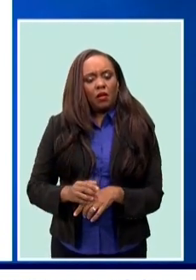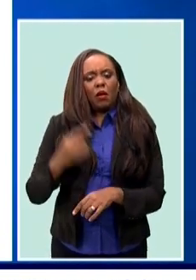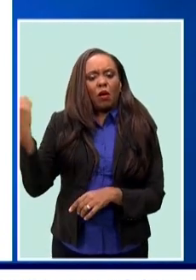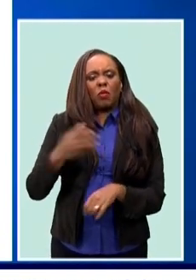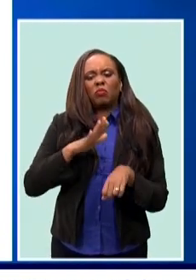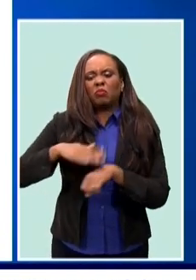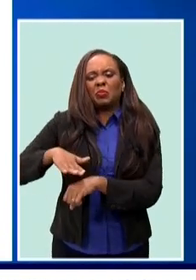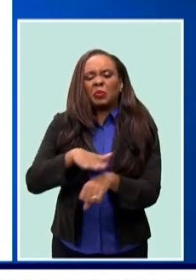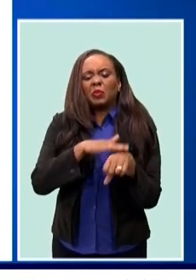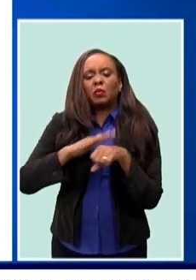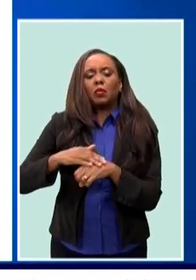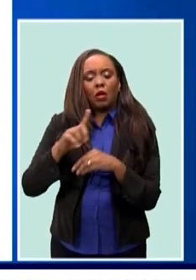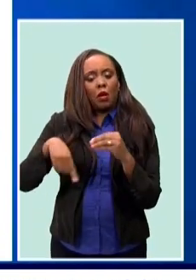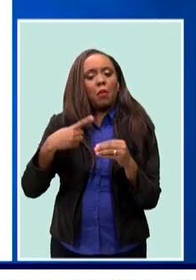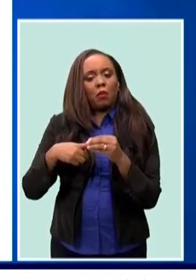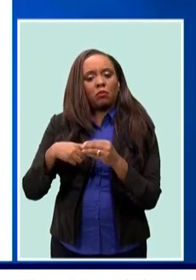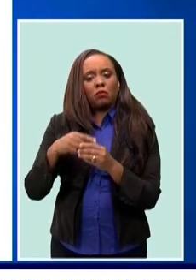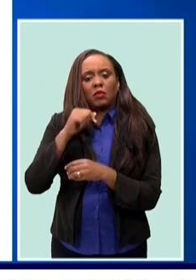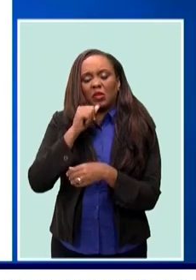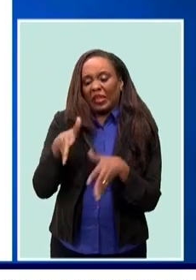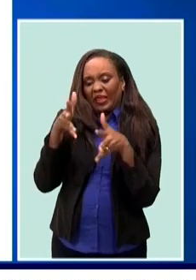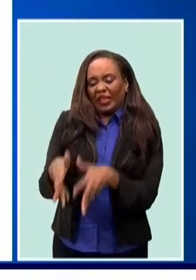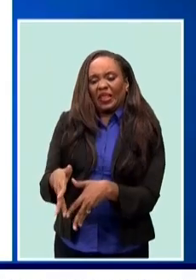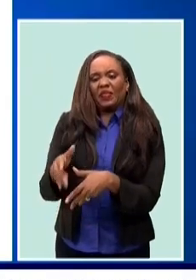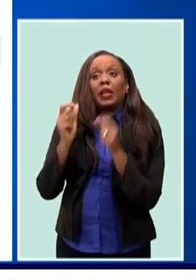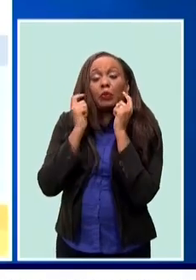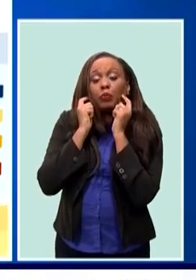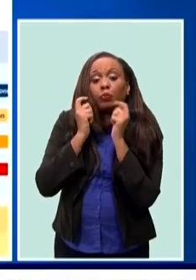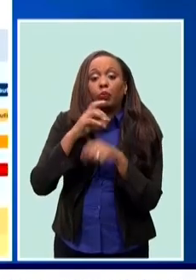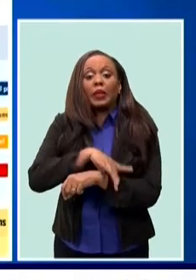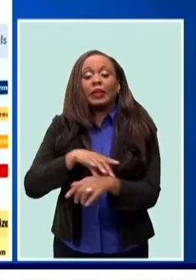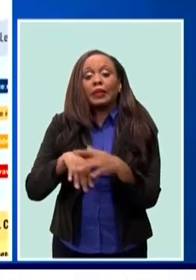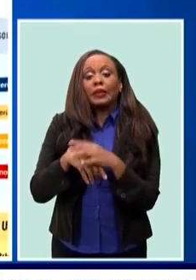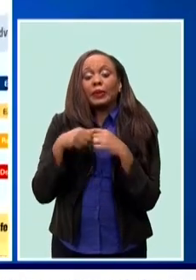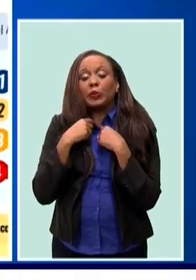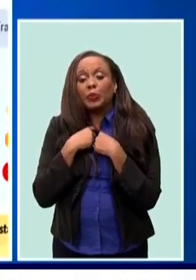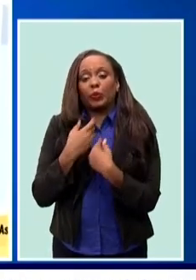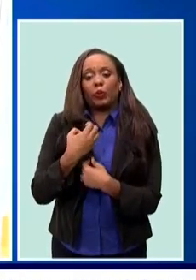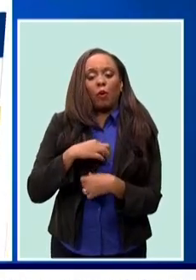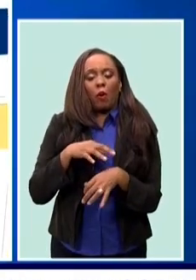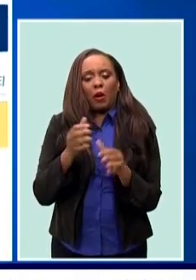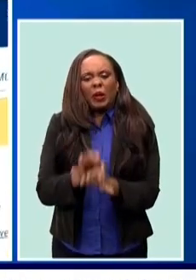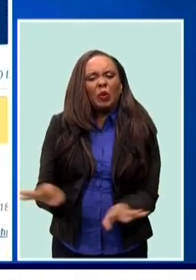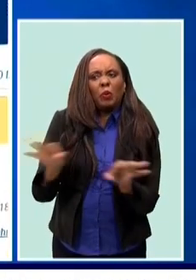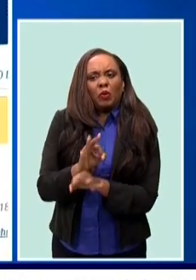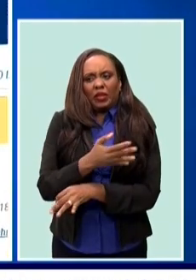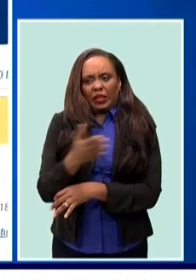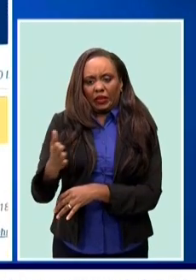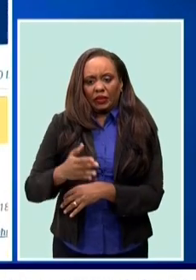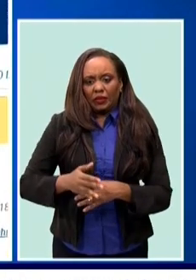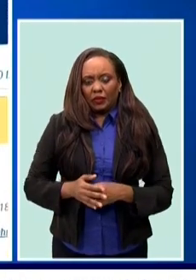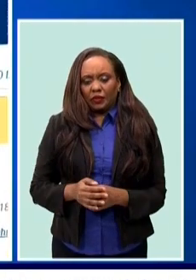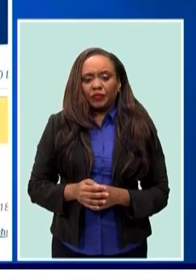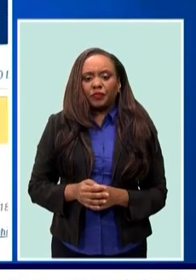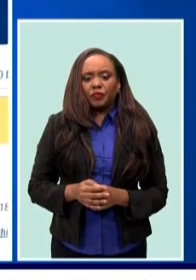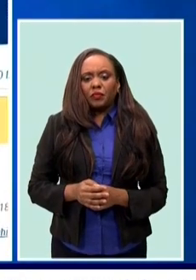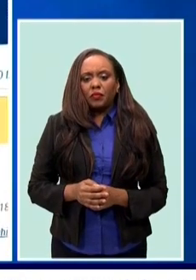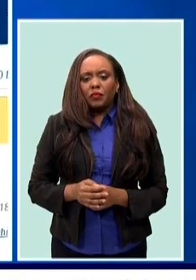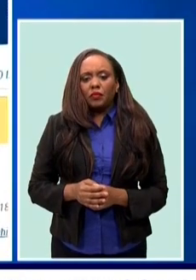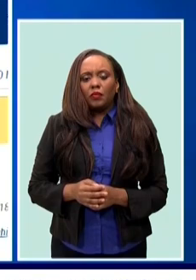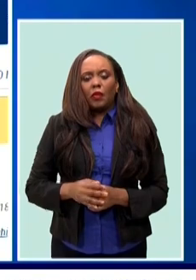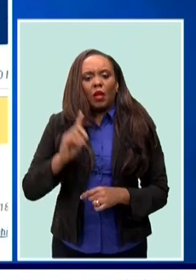about not leaving valuables or hotel rooms or rental homes unsecured. What the Attorney General points out is that the